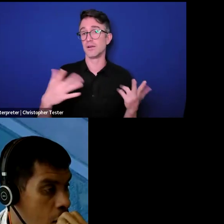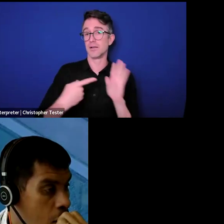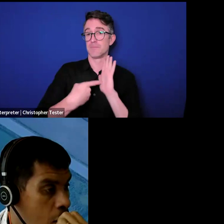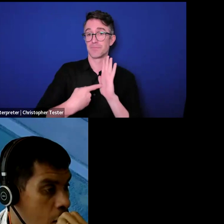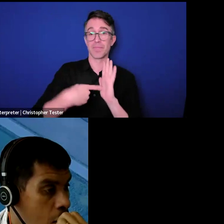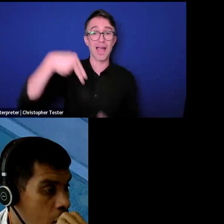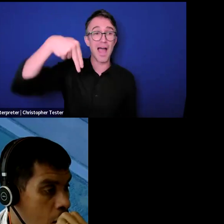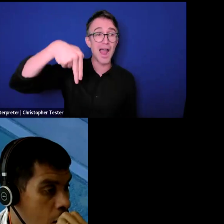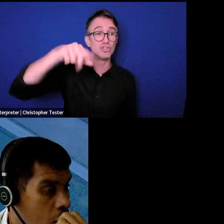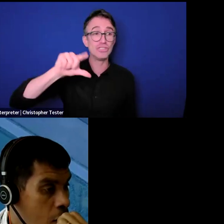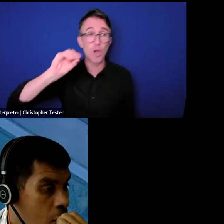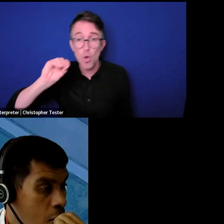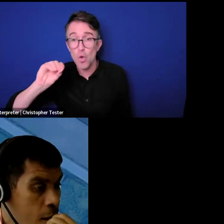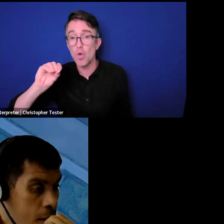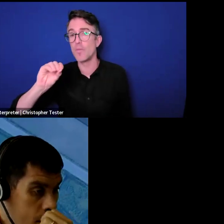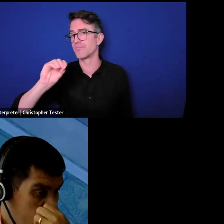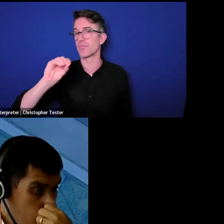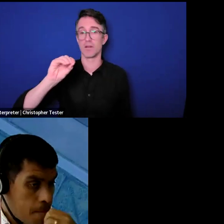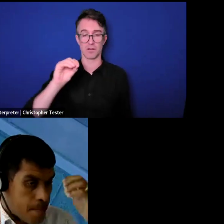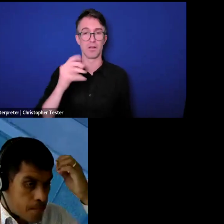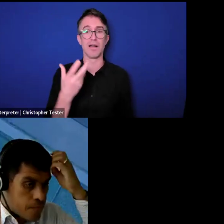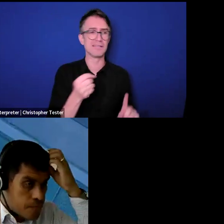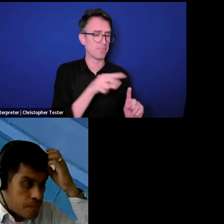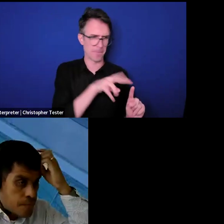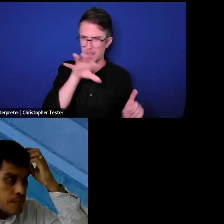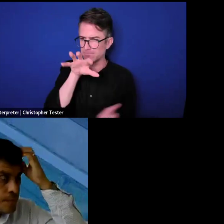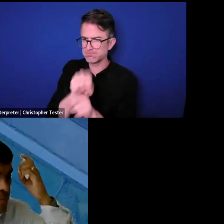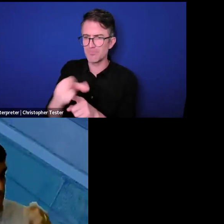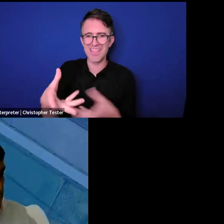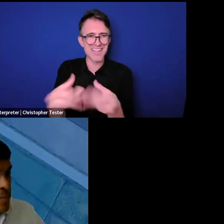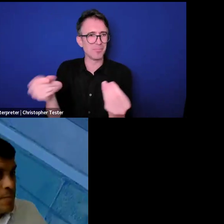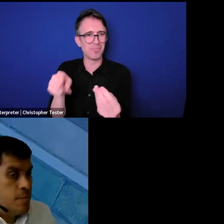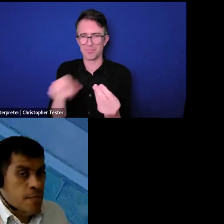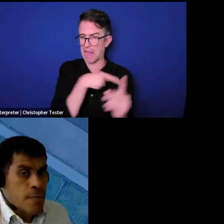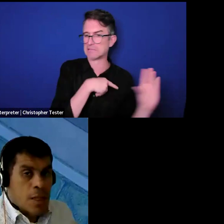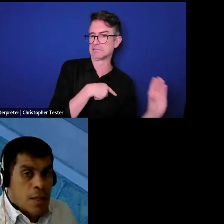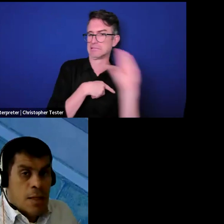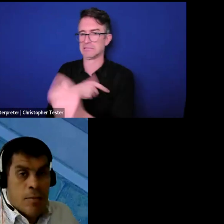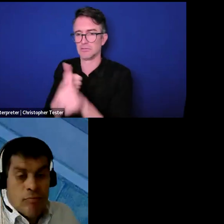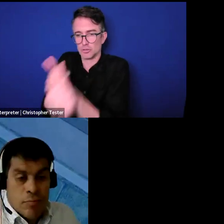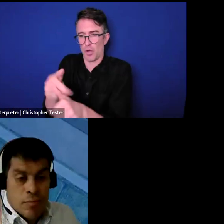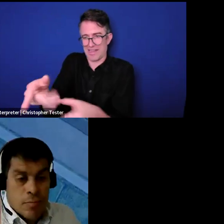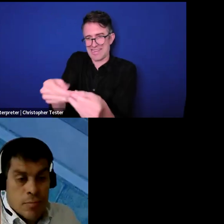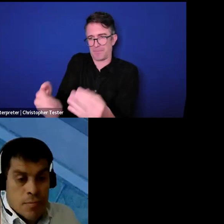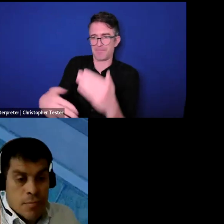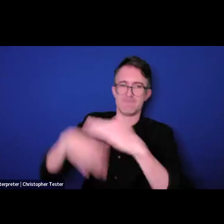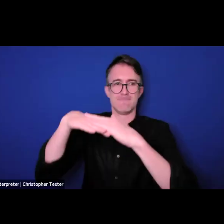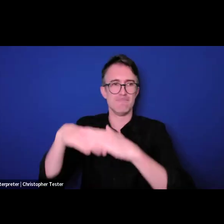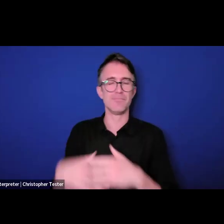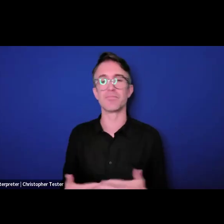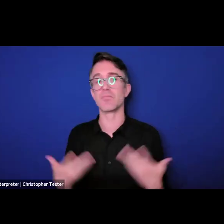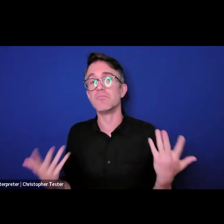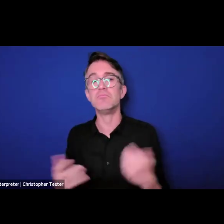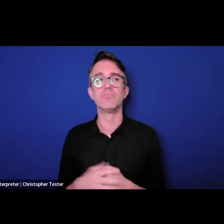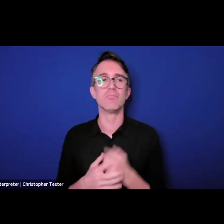gaps and advocating for inclusive and affordable. And we've seen, I think, in some of the discussions, as well as a